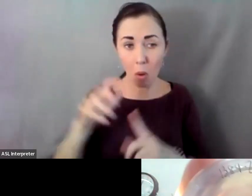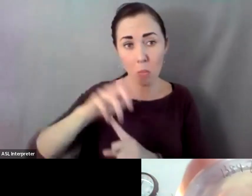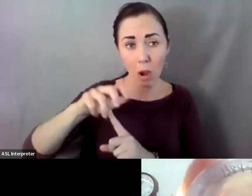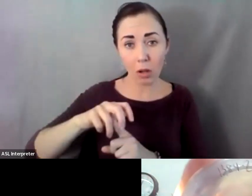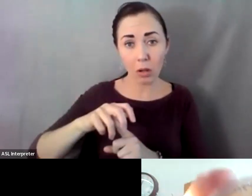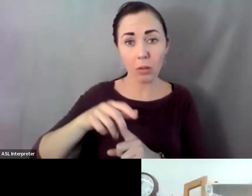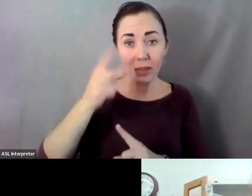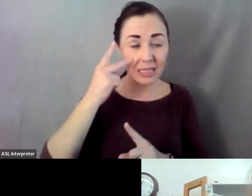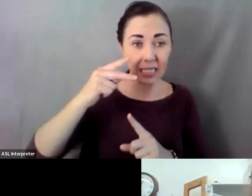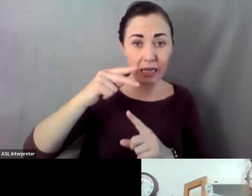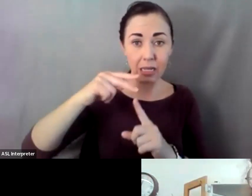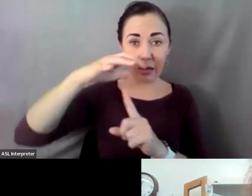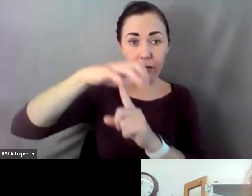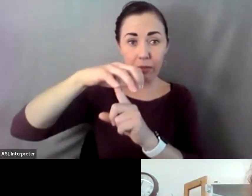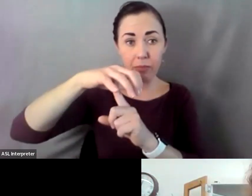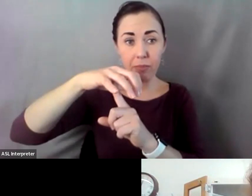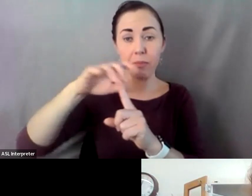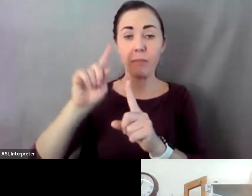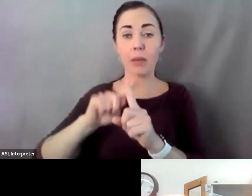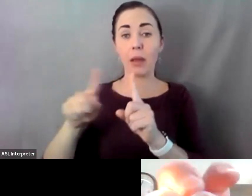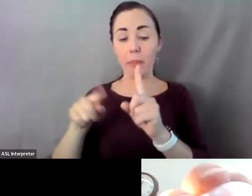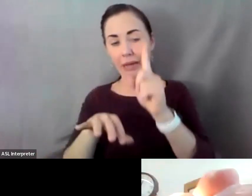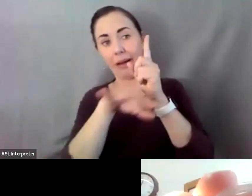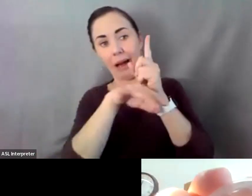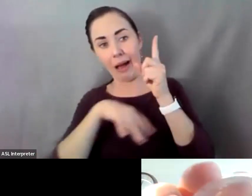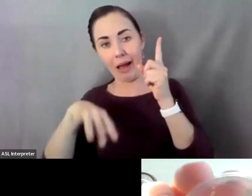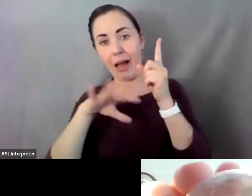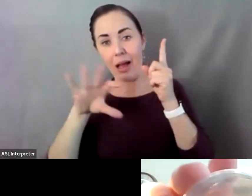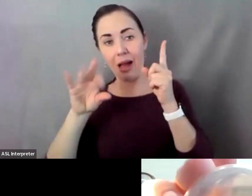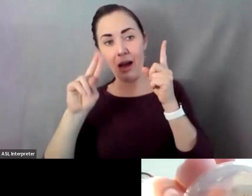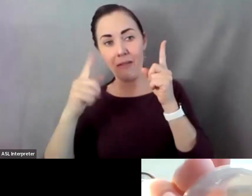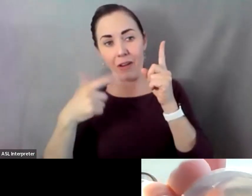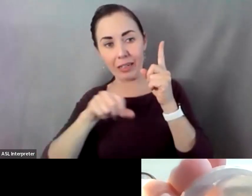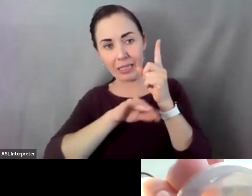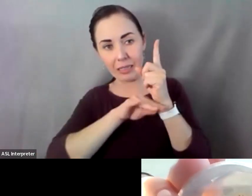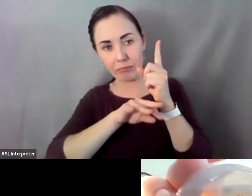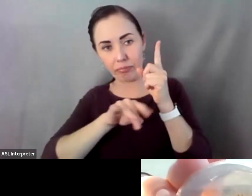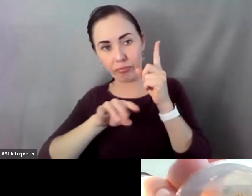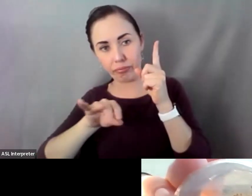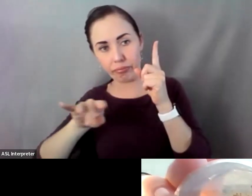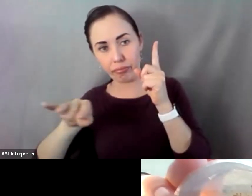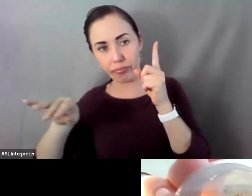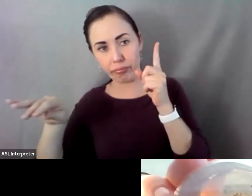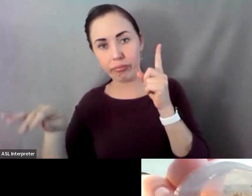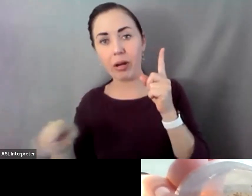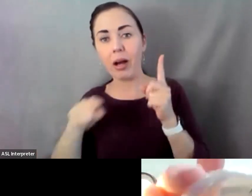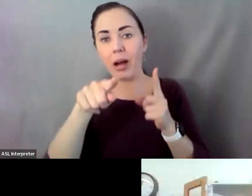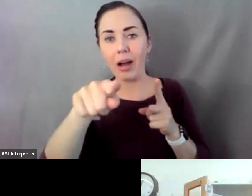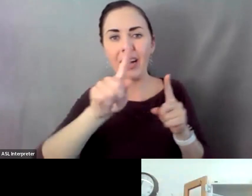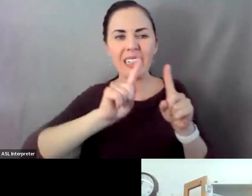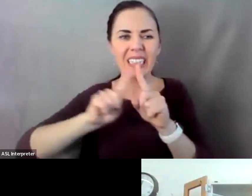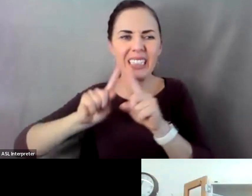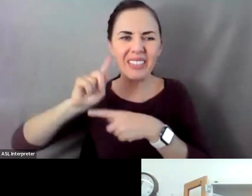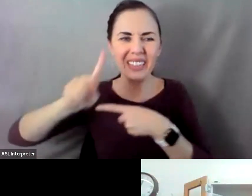wouldn't see was all the fungus that was growing underneath it, down in the soil. And so these fungi look like very, very